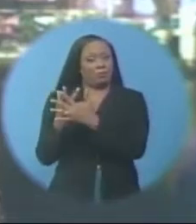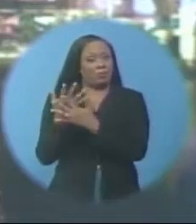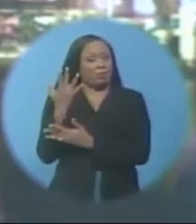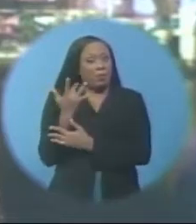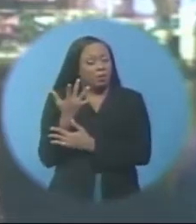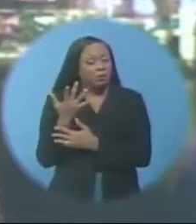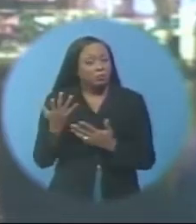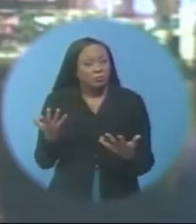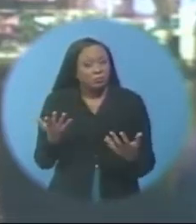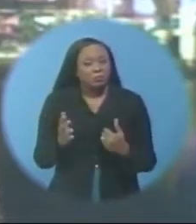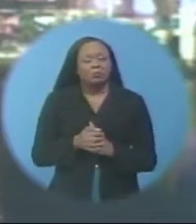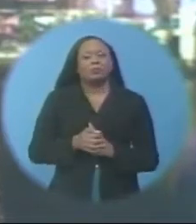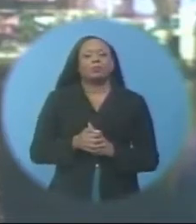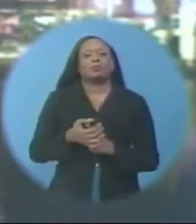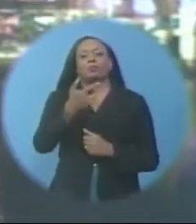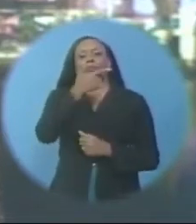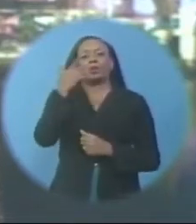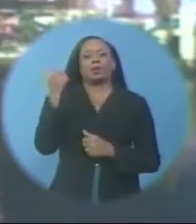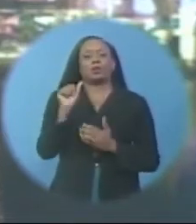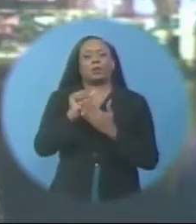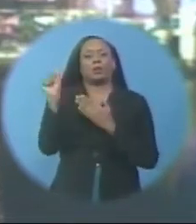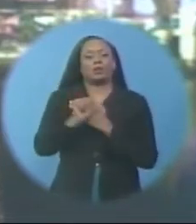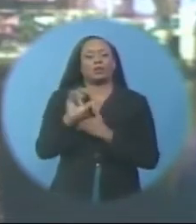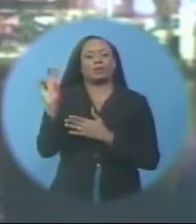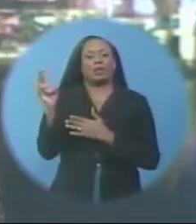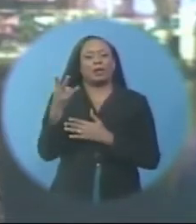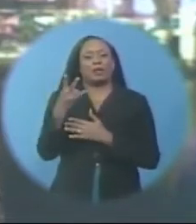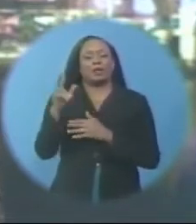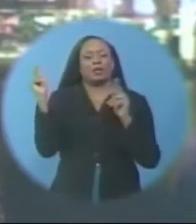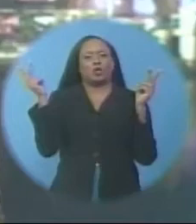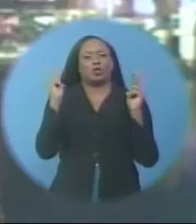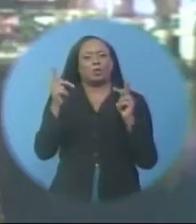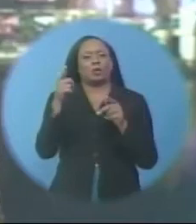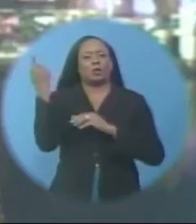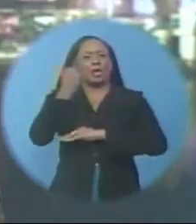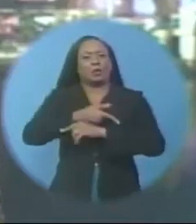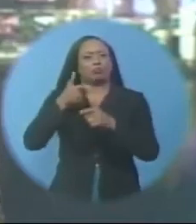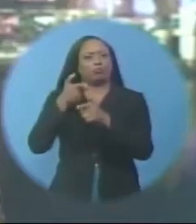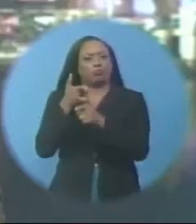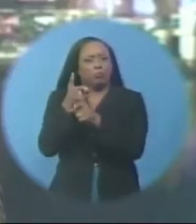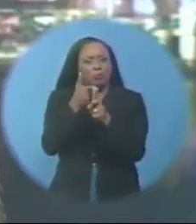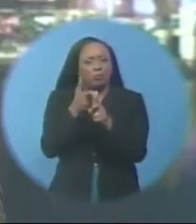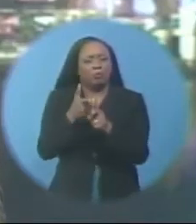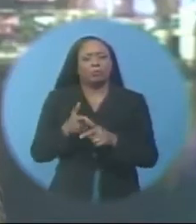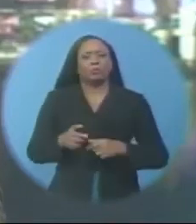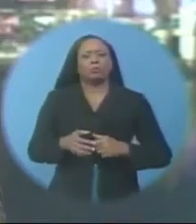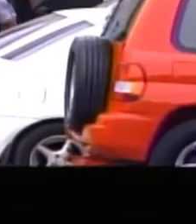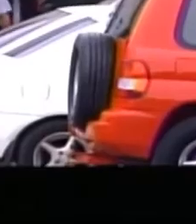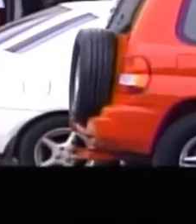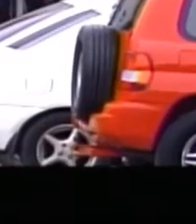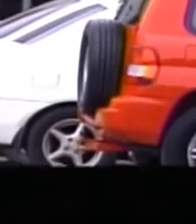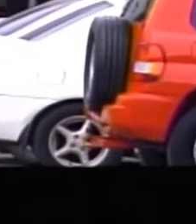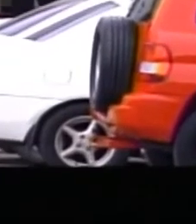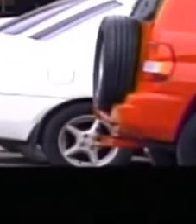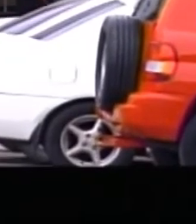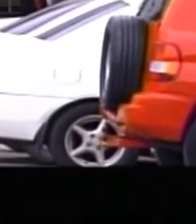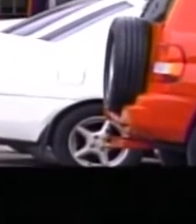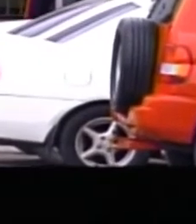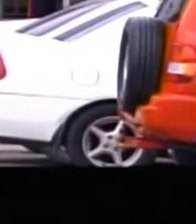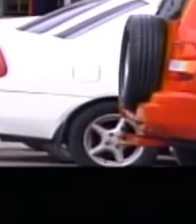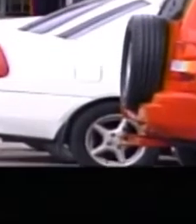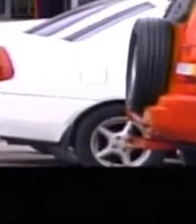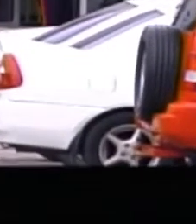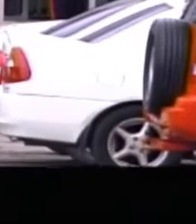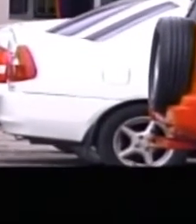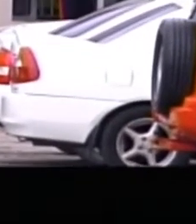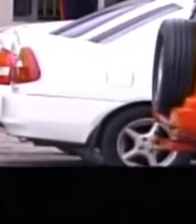in connection with the August 7th Kadooment Day shooting incident on the Spring Garden Highway. 17-year-old Diego Rashawn